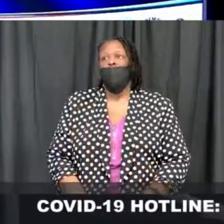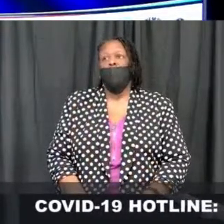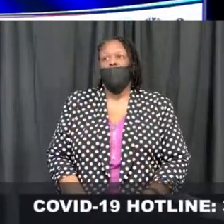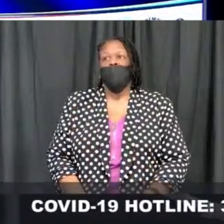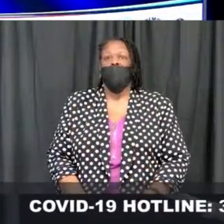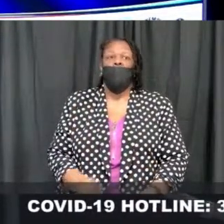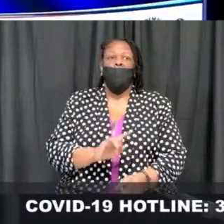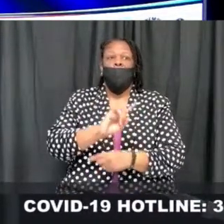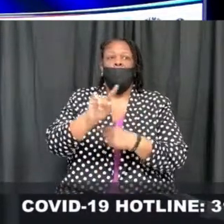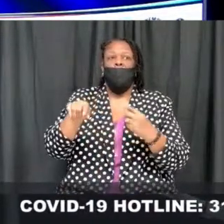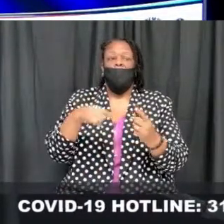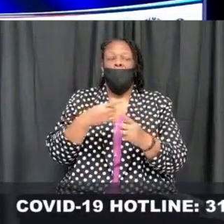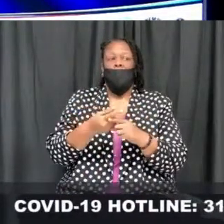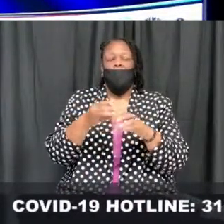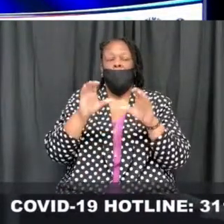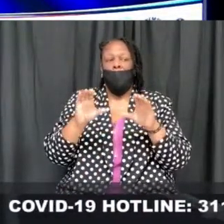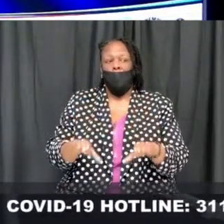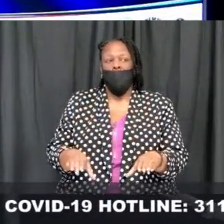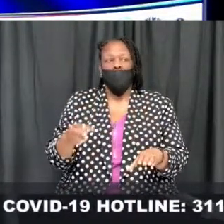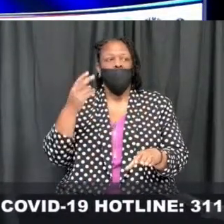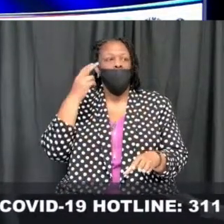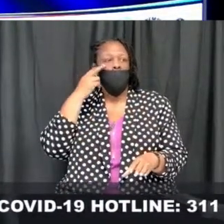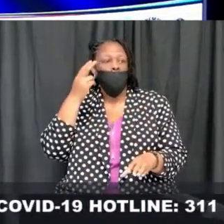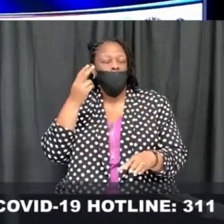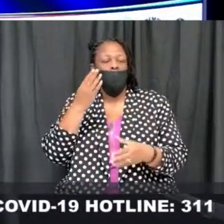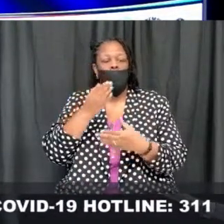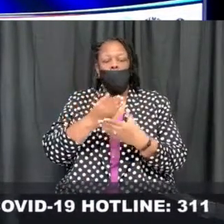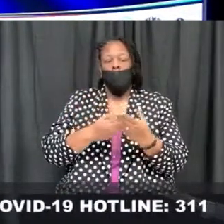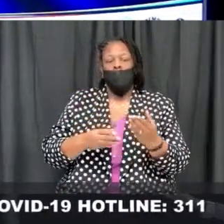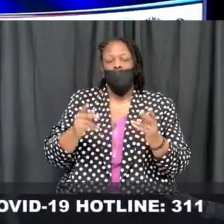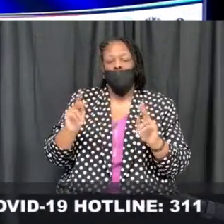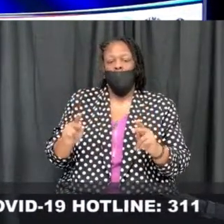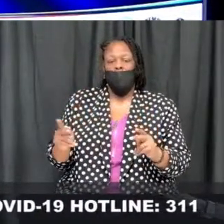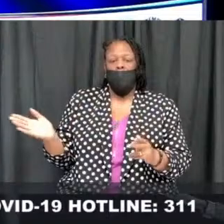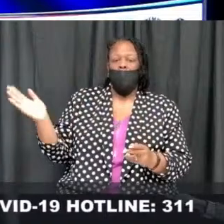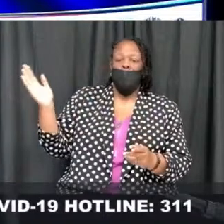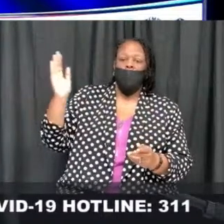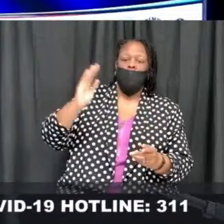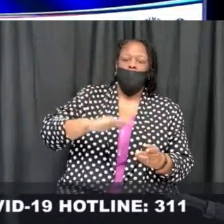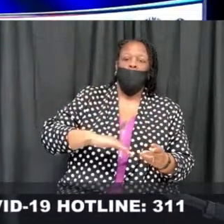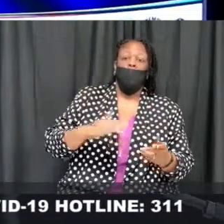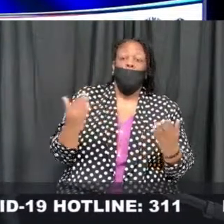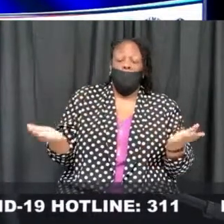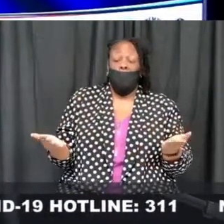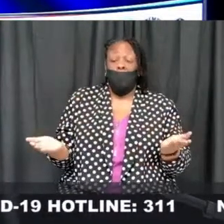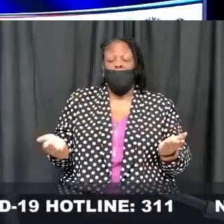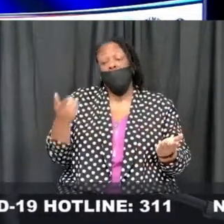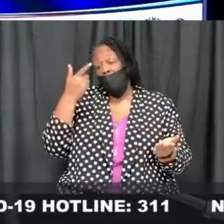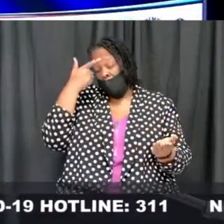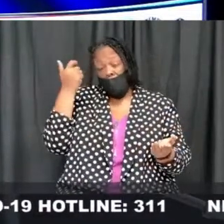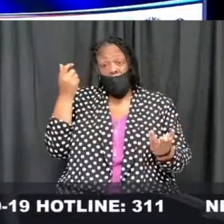these arrivals in St. Kitts and Nevis? That's the first question. Mr. Samuel.